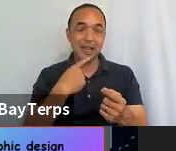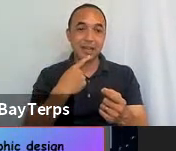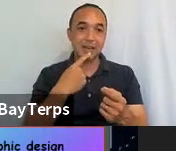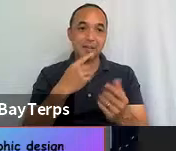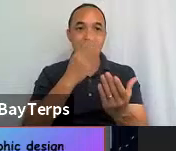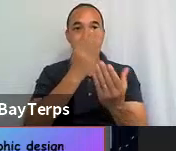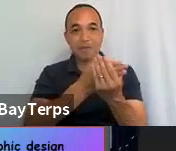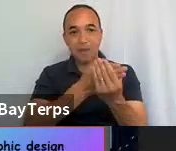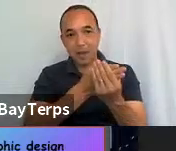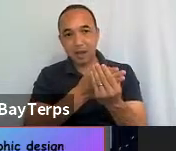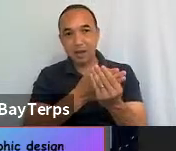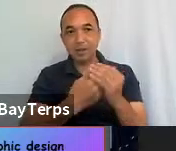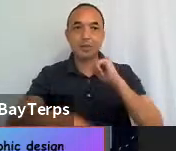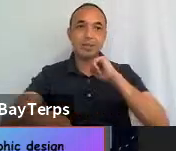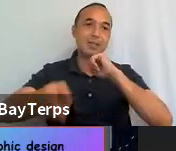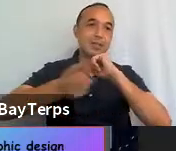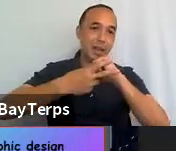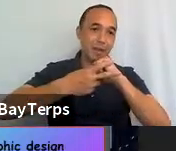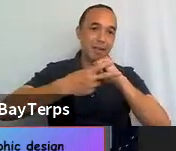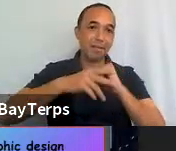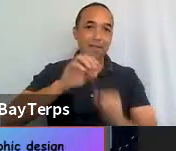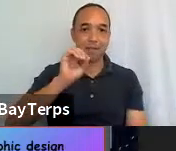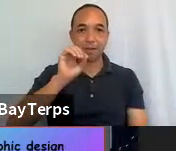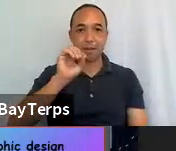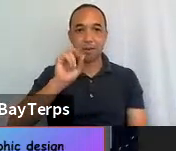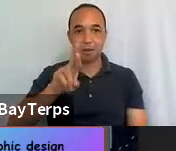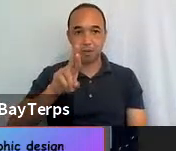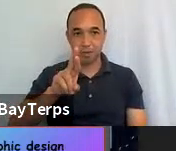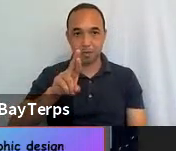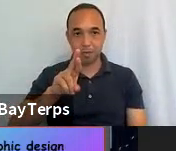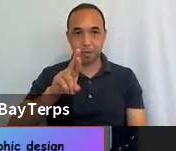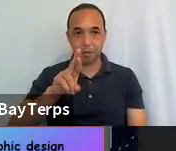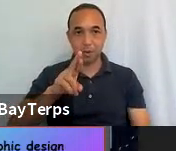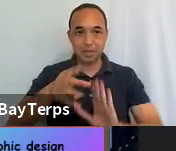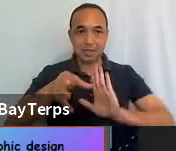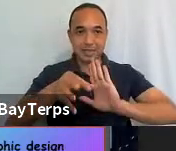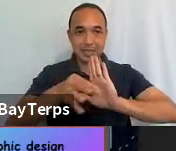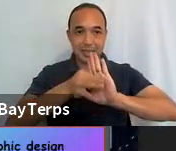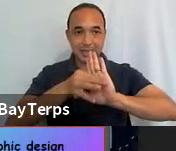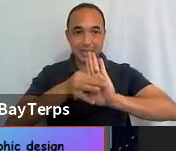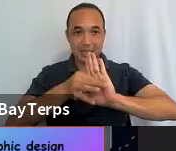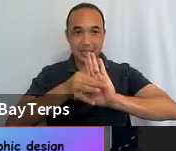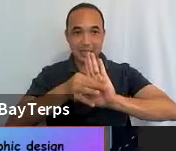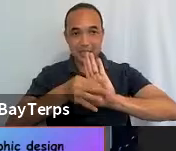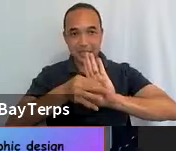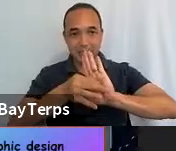Save, or if I do select,